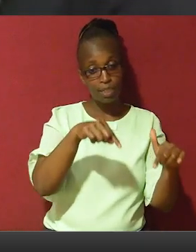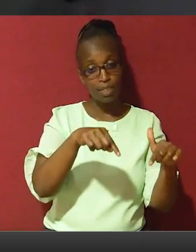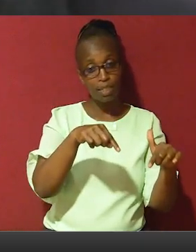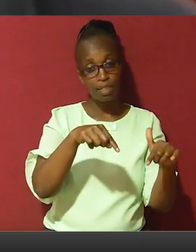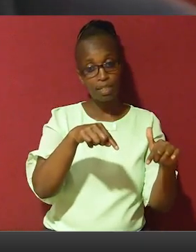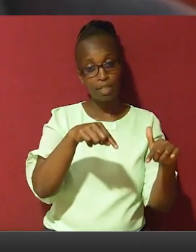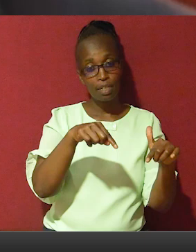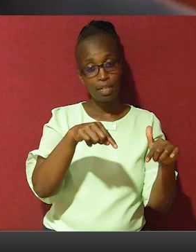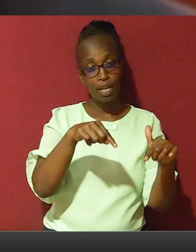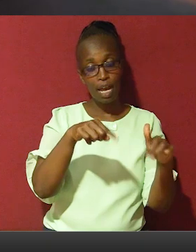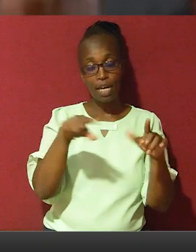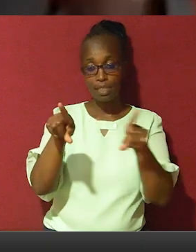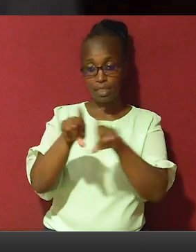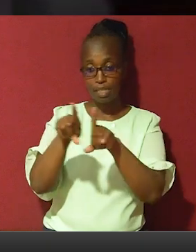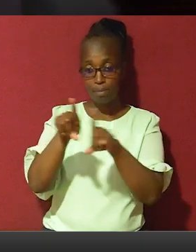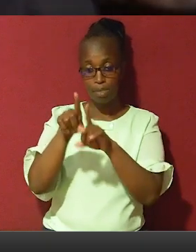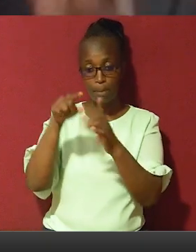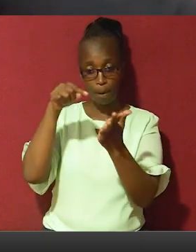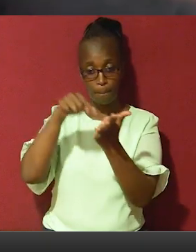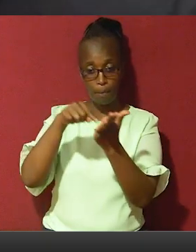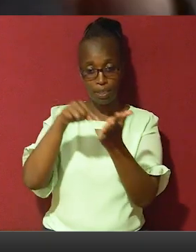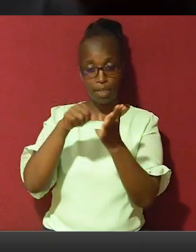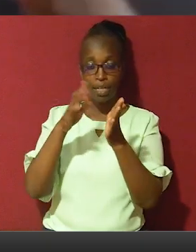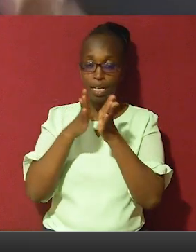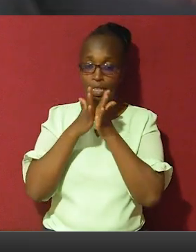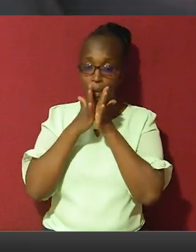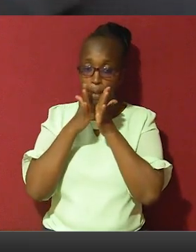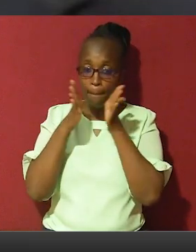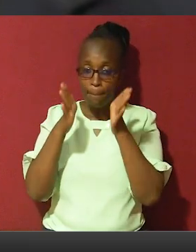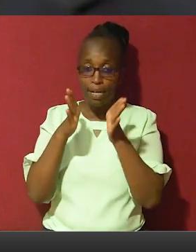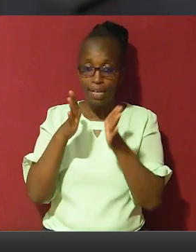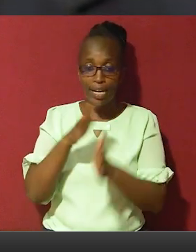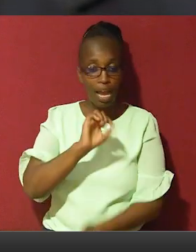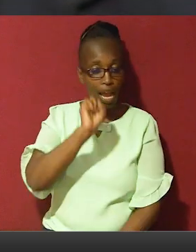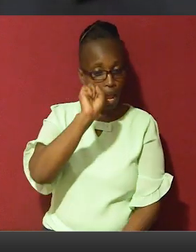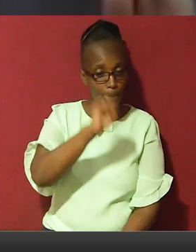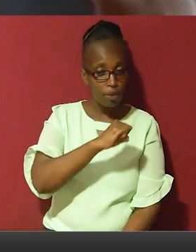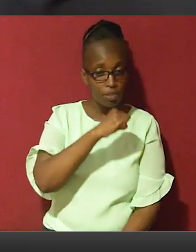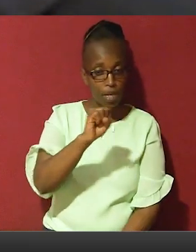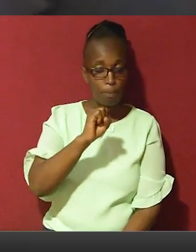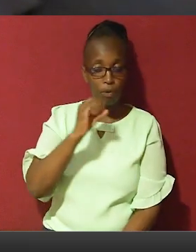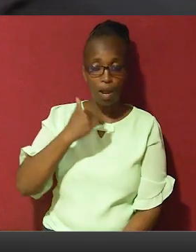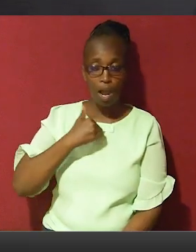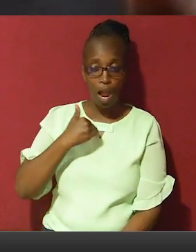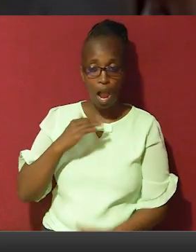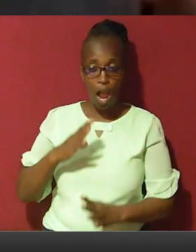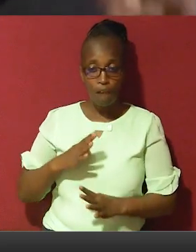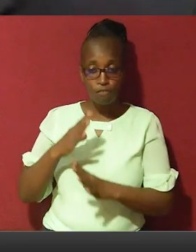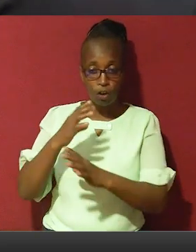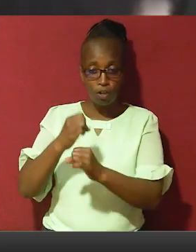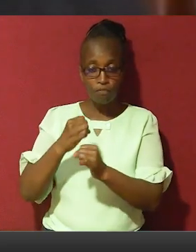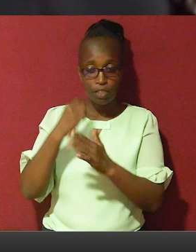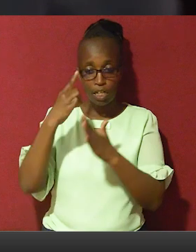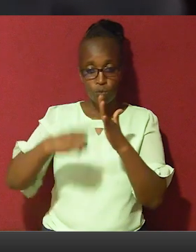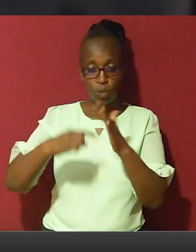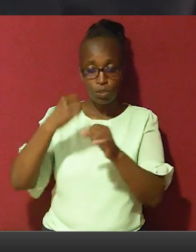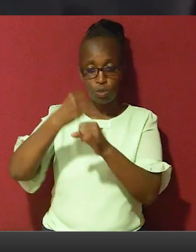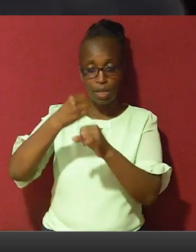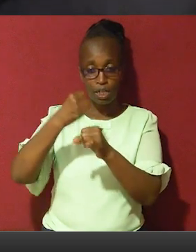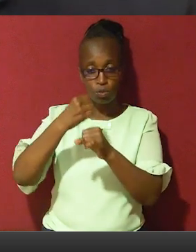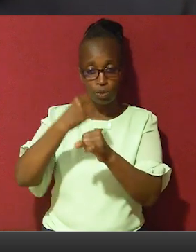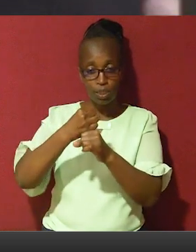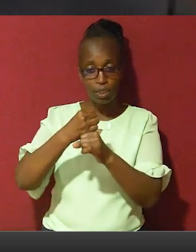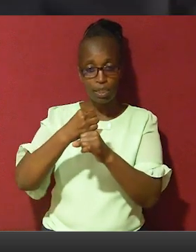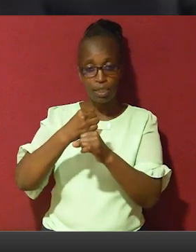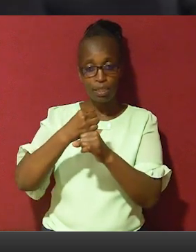have read to us. Mr. Speaker, at that point alone, the public will not really